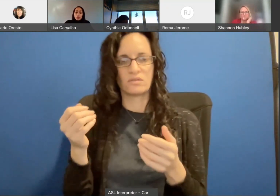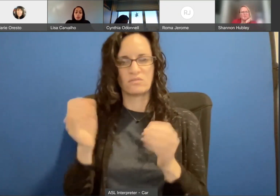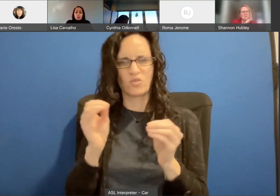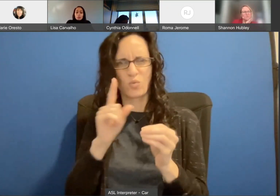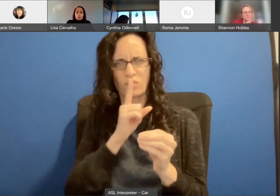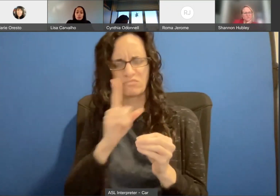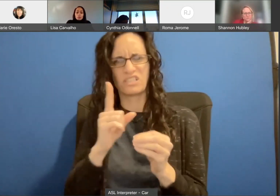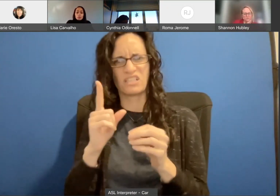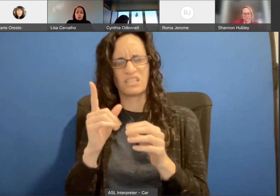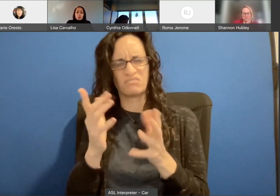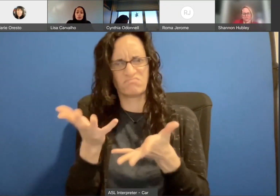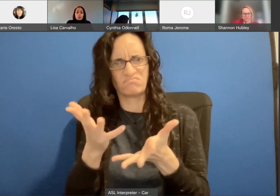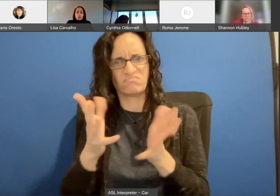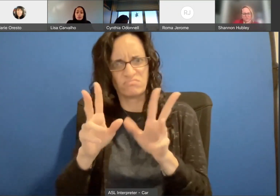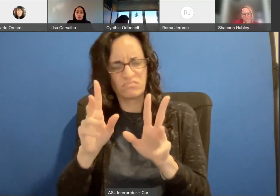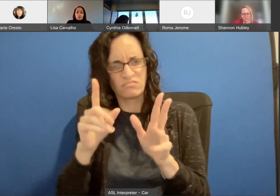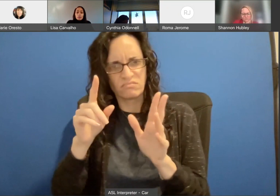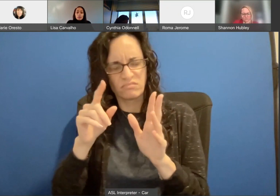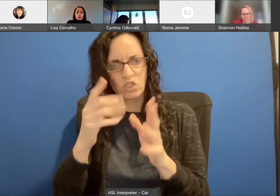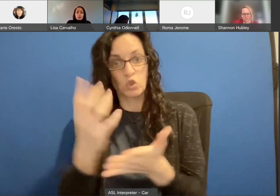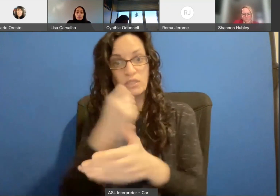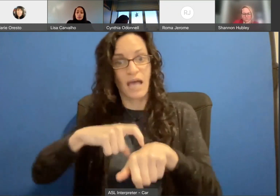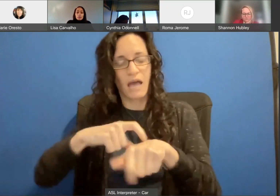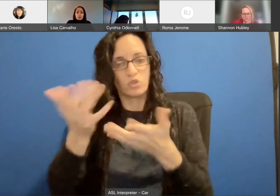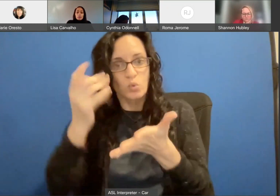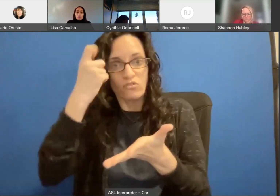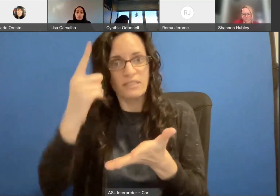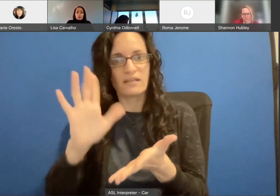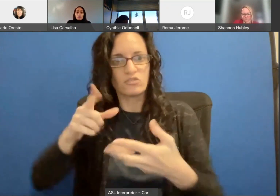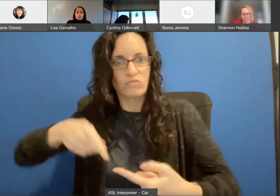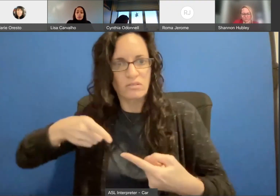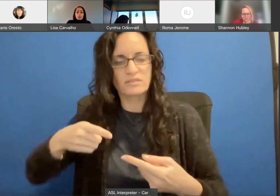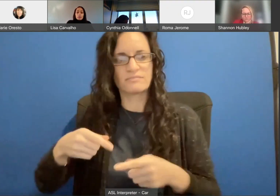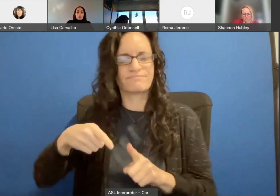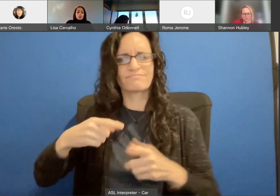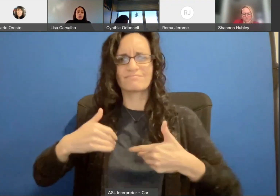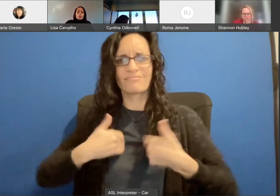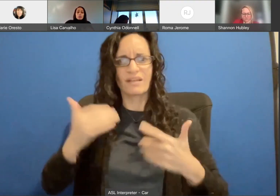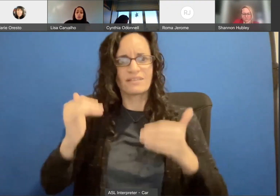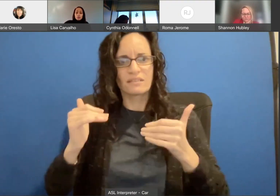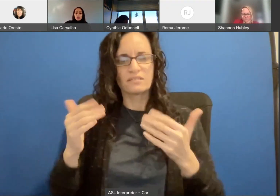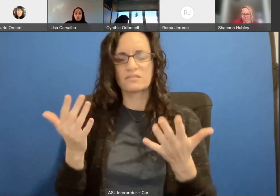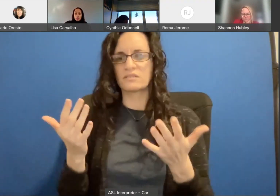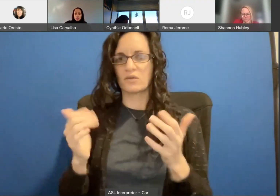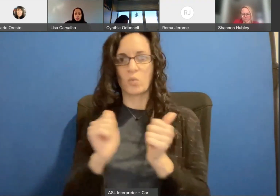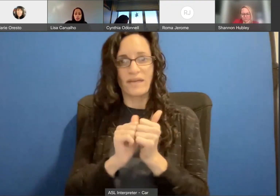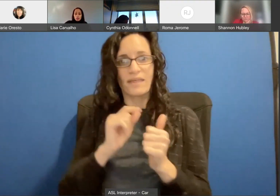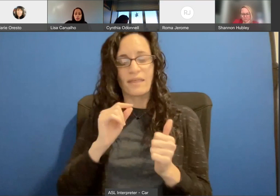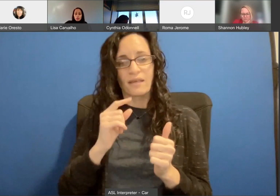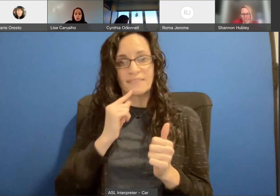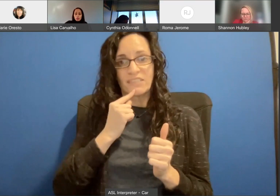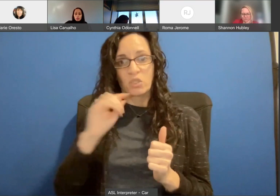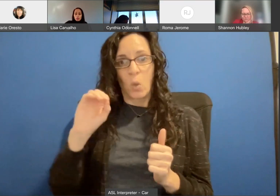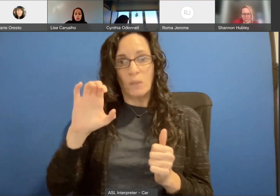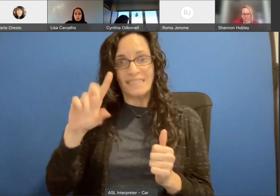talked about being a young adult with severe OCD and being told to just snap a rubber band against his